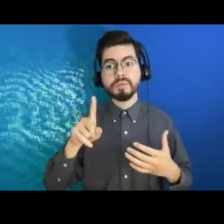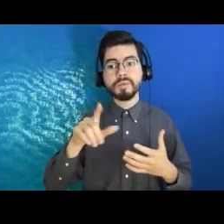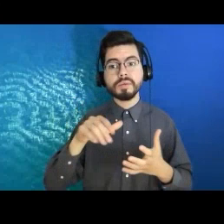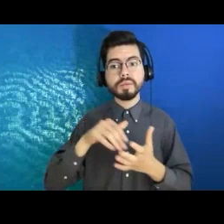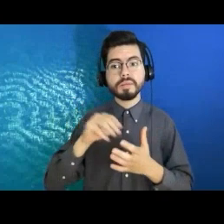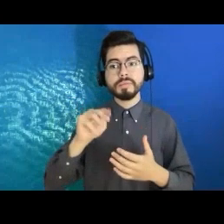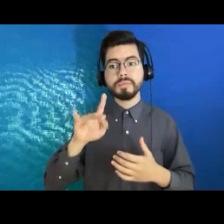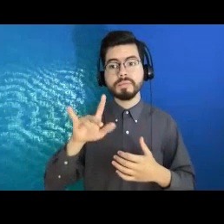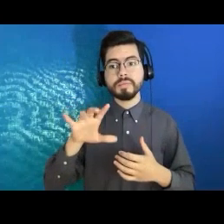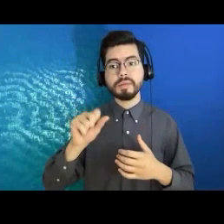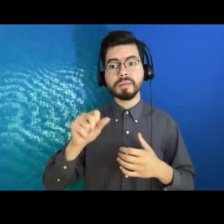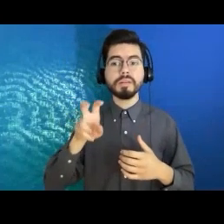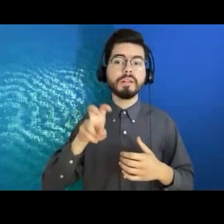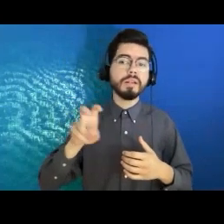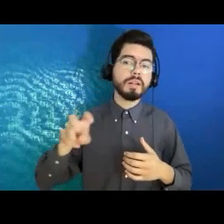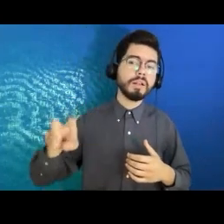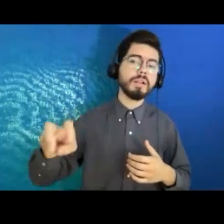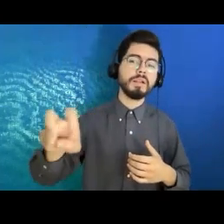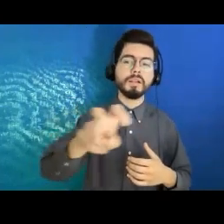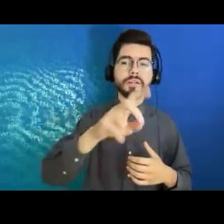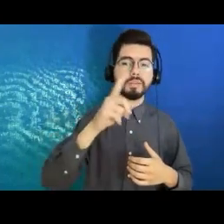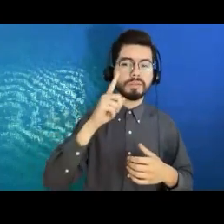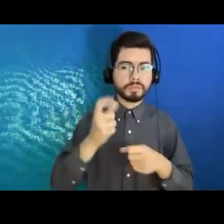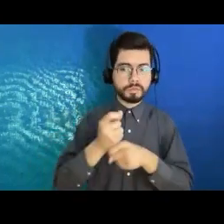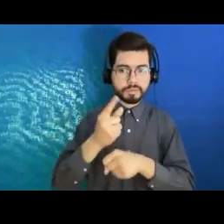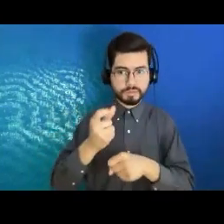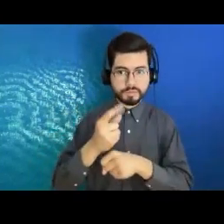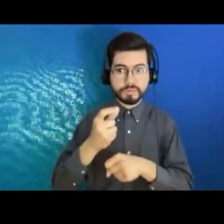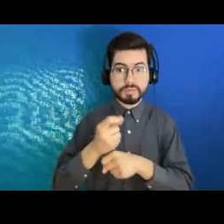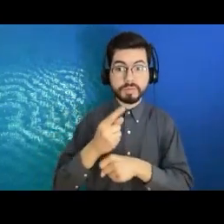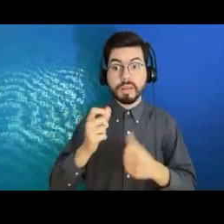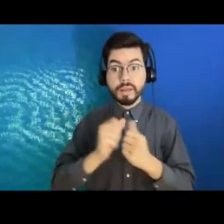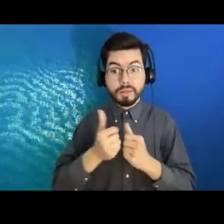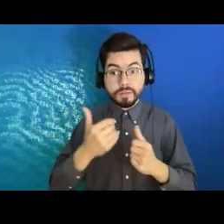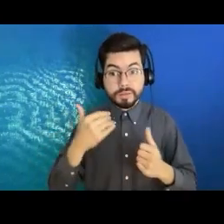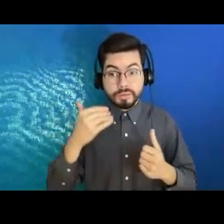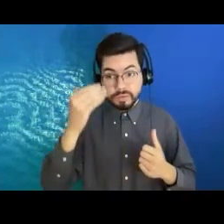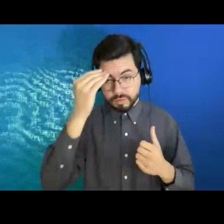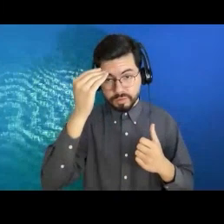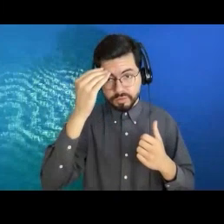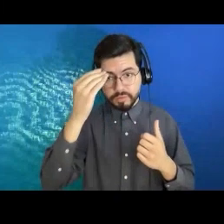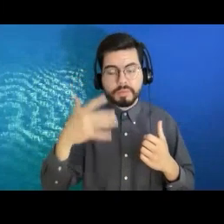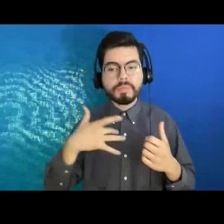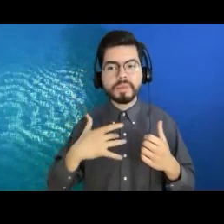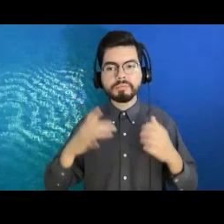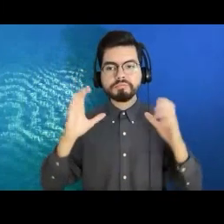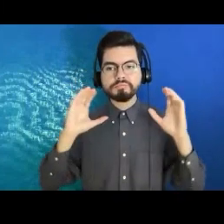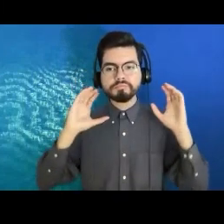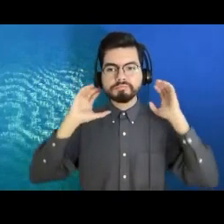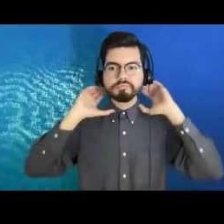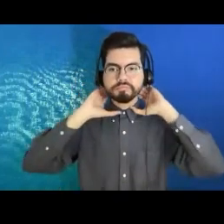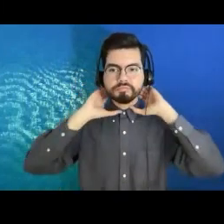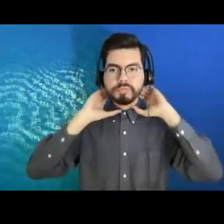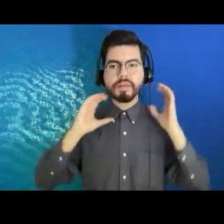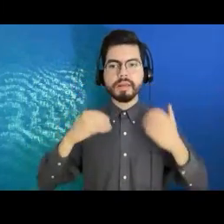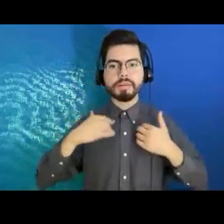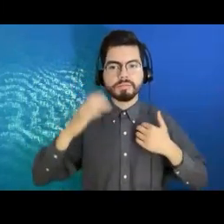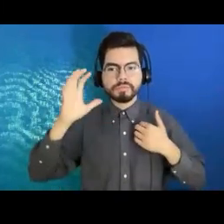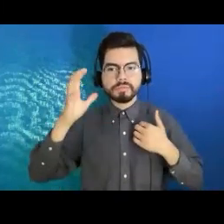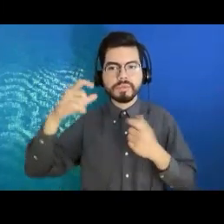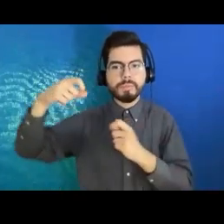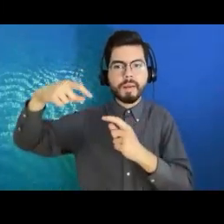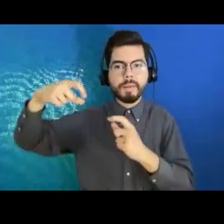radio collars that we put on the animals, and we just connect the dots. And if you add up the area of which they're walking over, it equates to